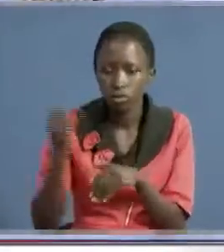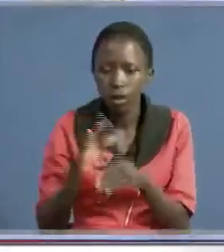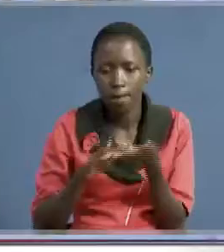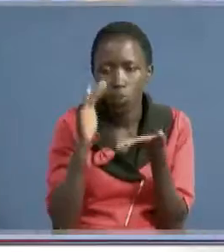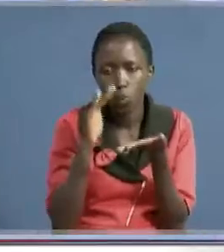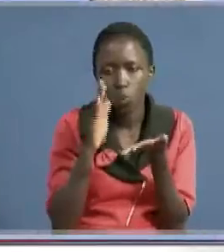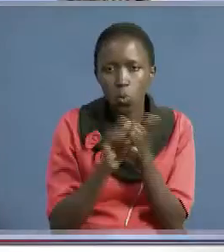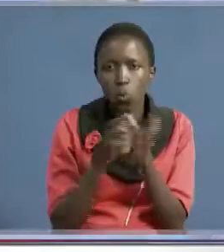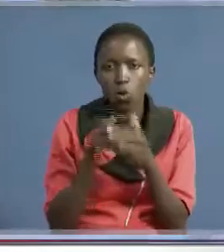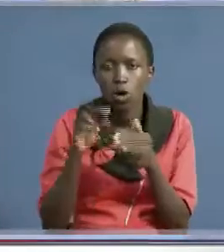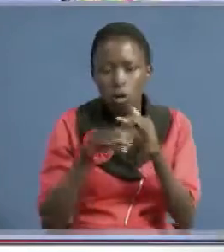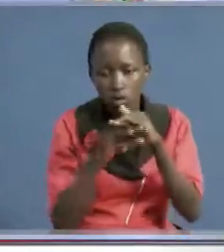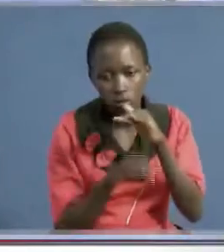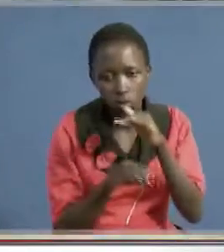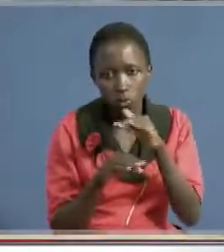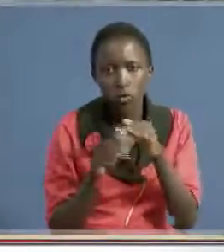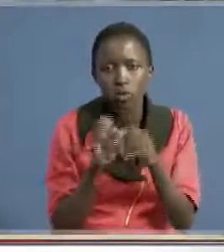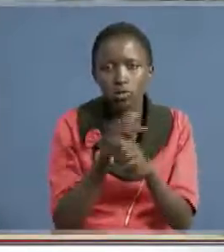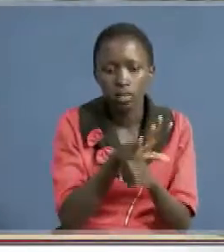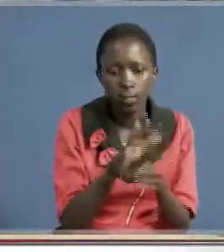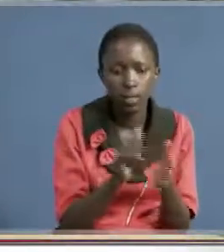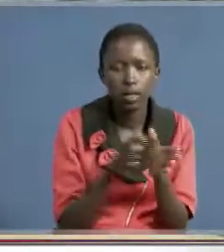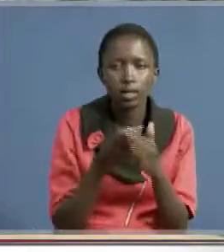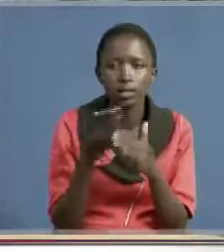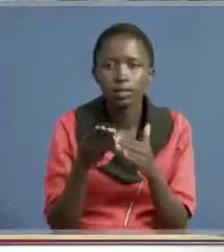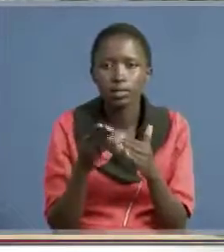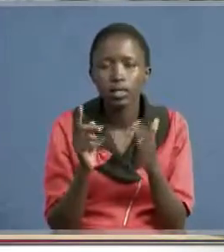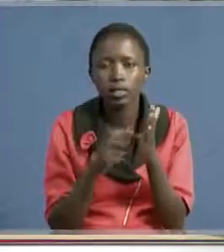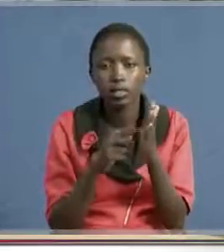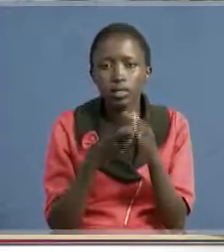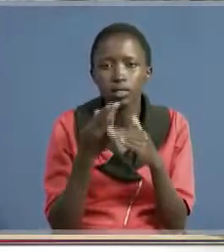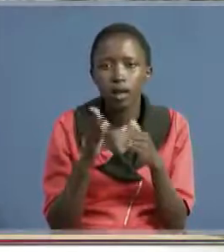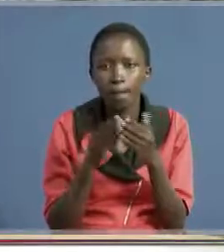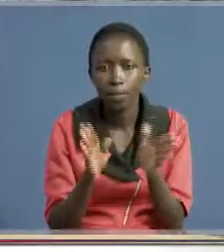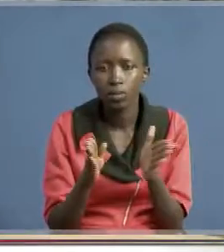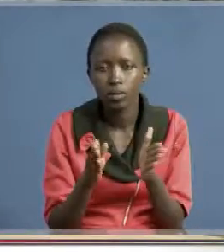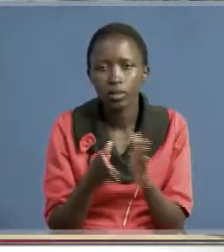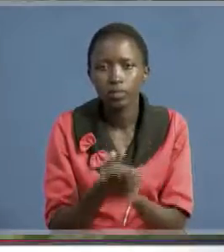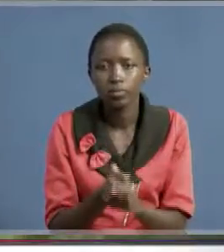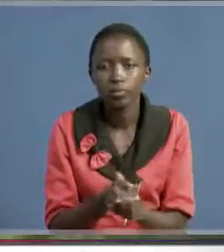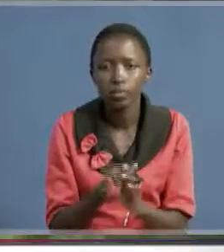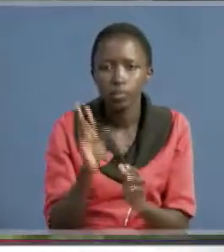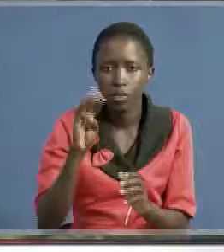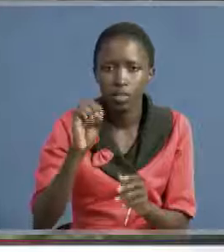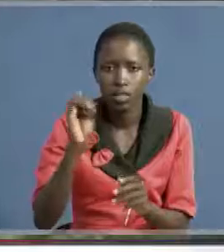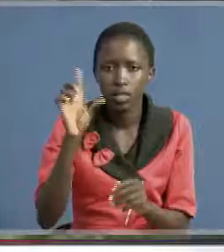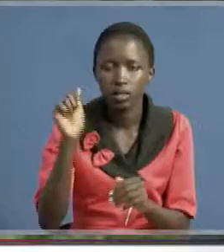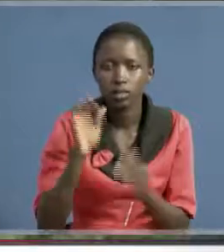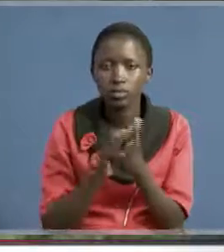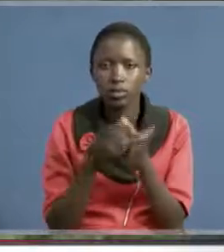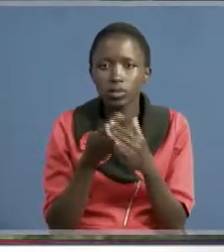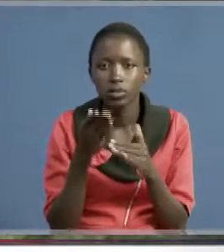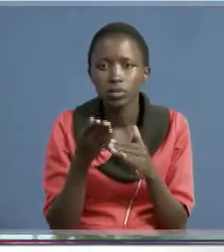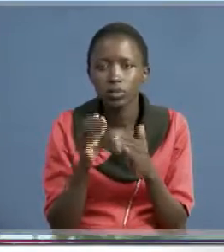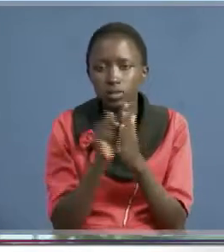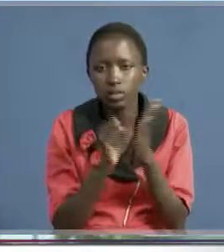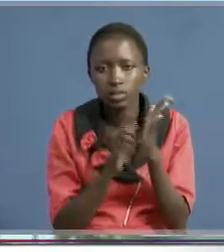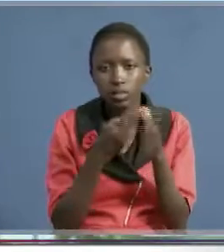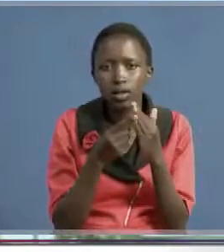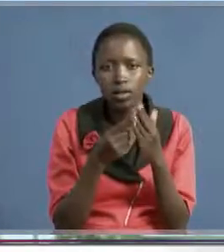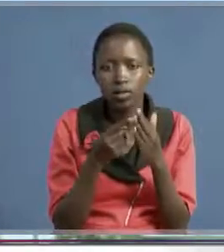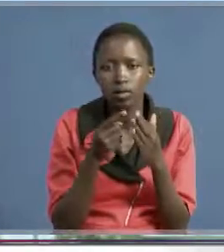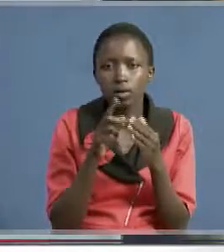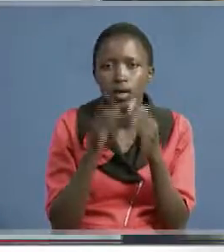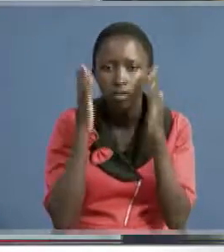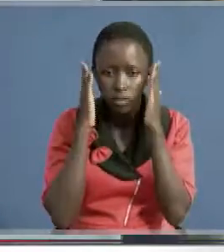sugar, low sugarcane supply, and high debt portfolio in public mills. Whether or not state-owned millers should be